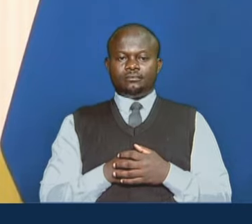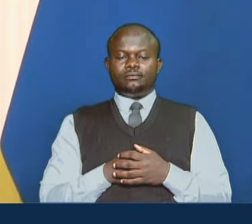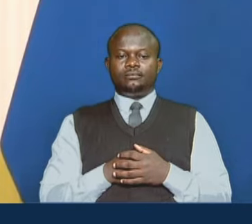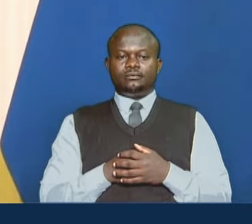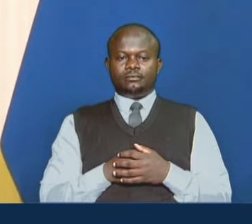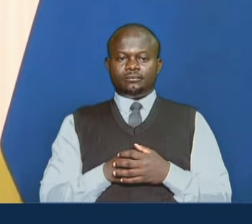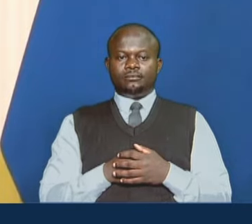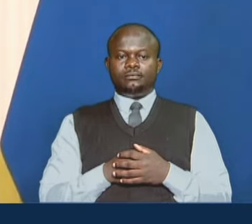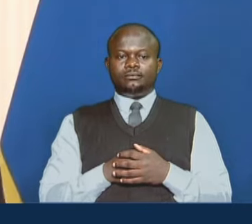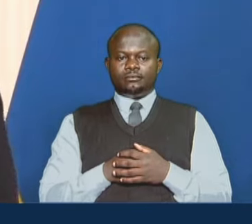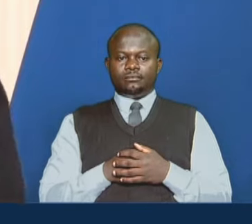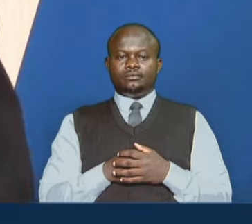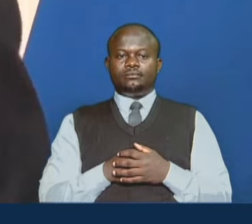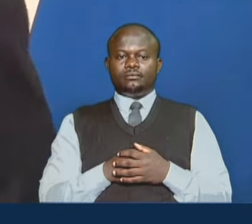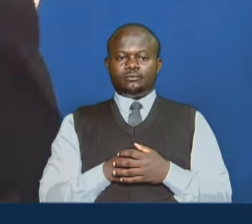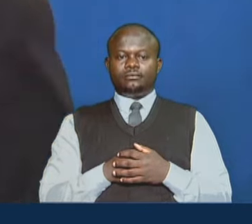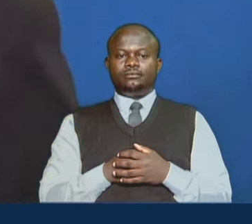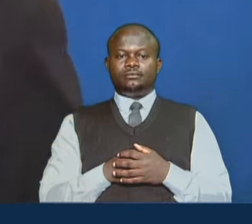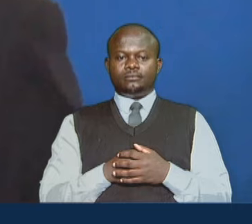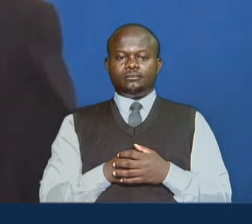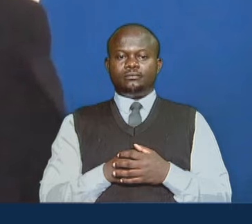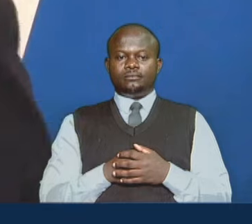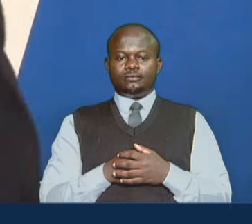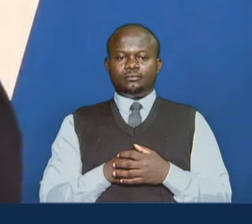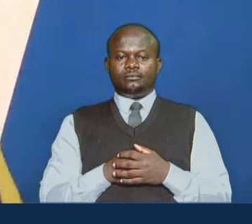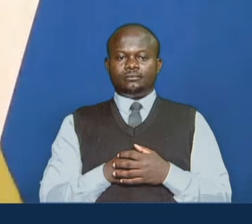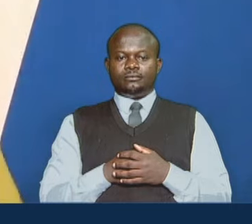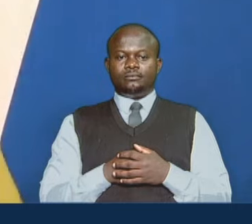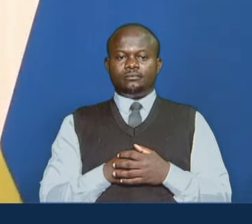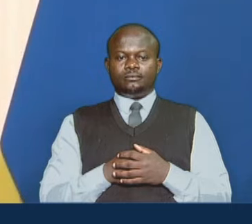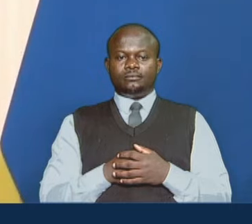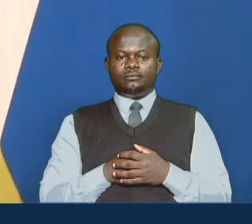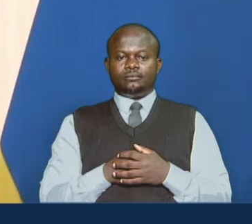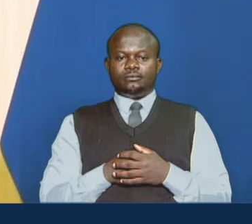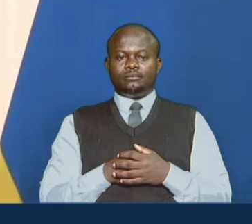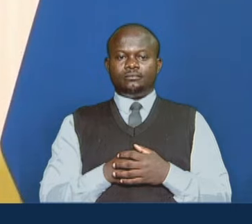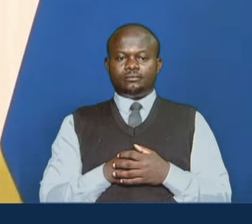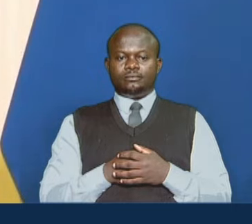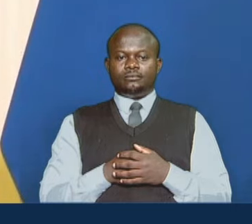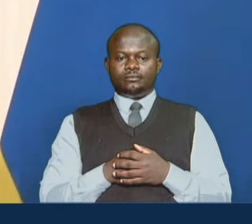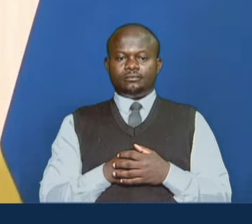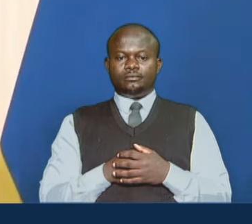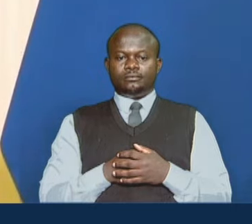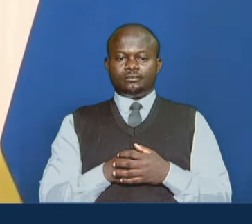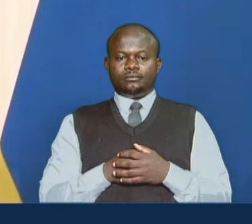digitizing almost all public services.